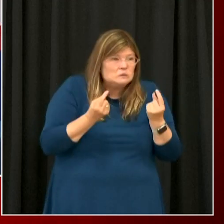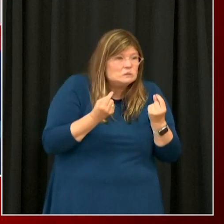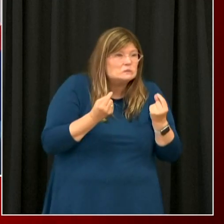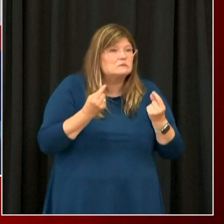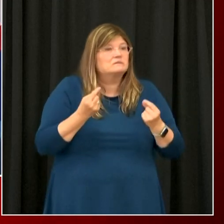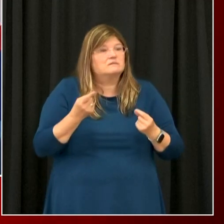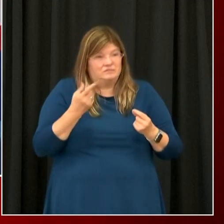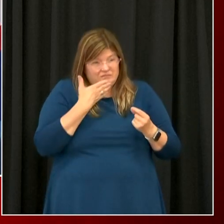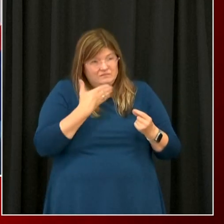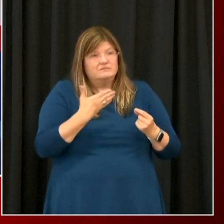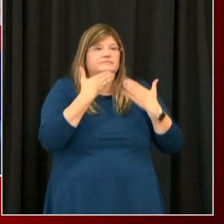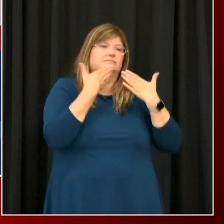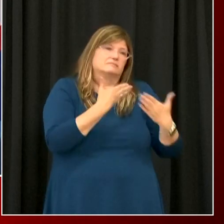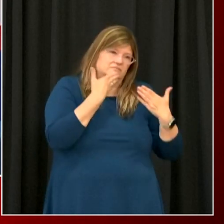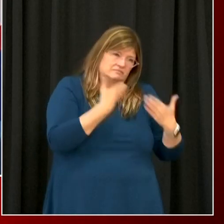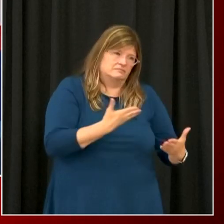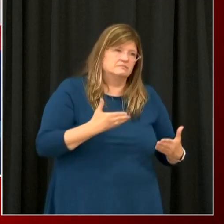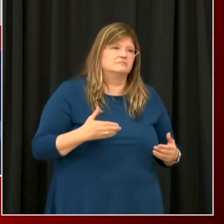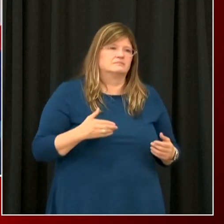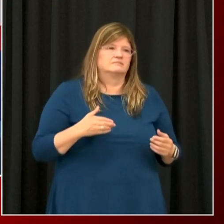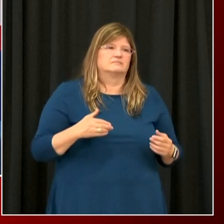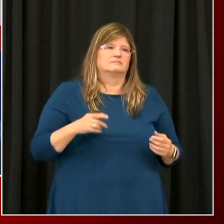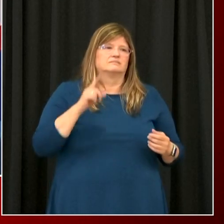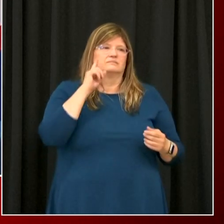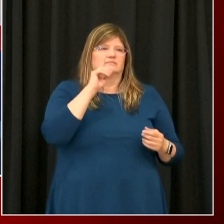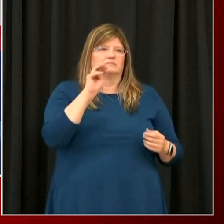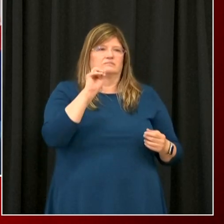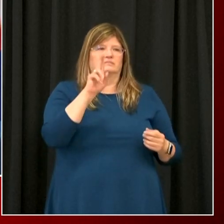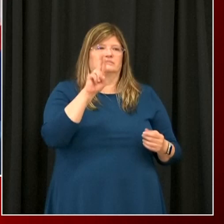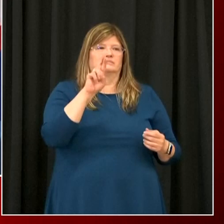grateful to Murals DC, which is run out of our